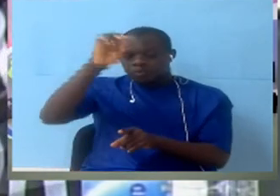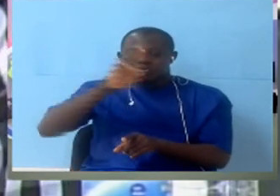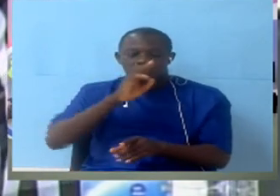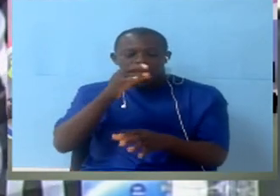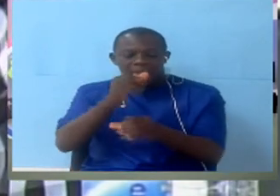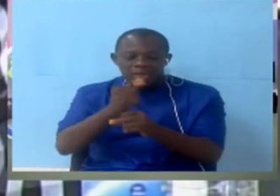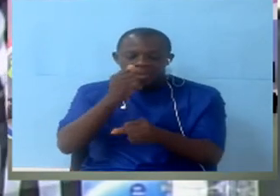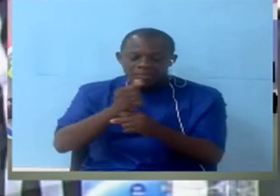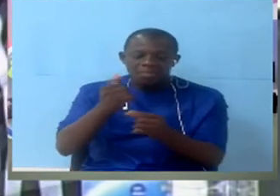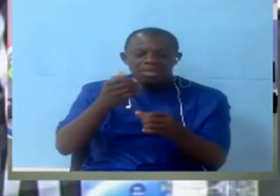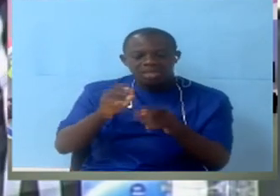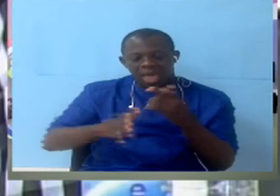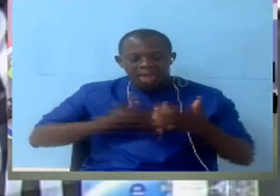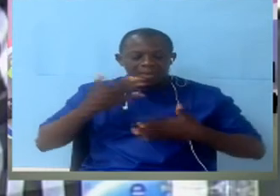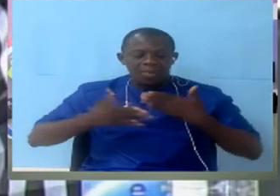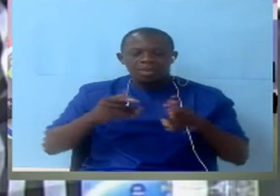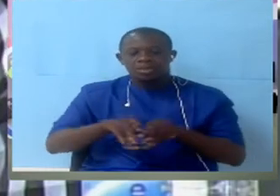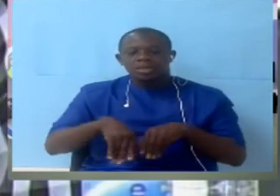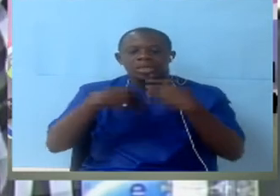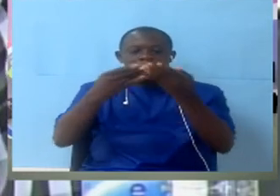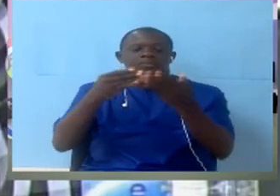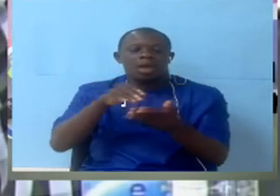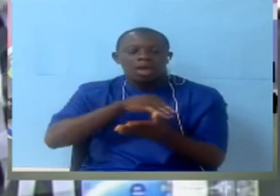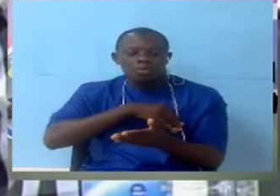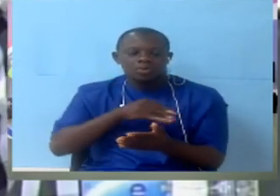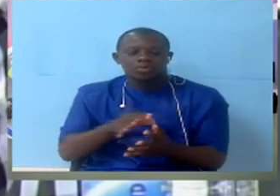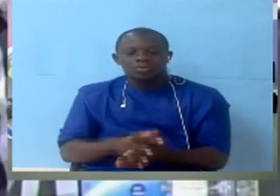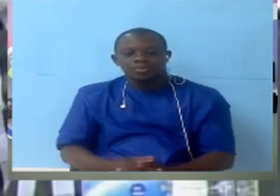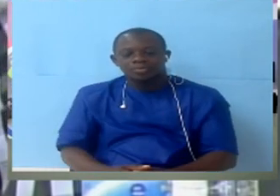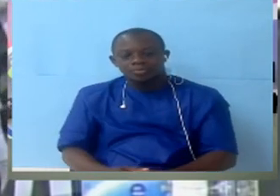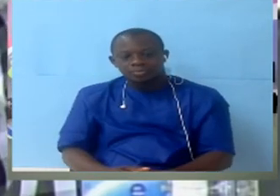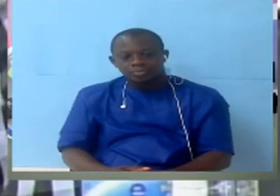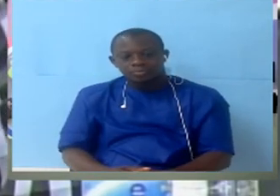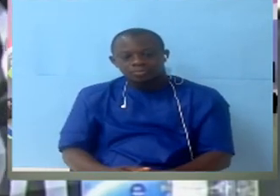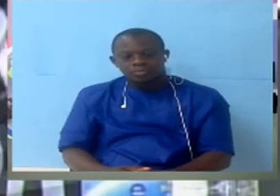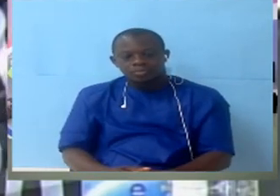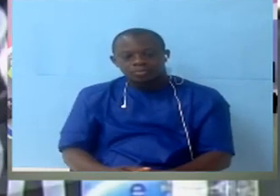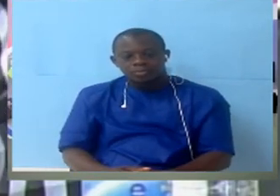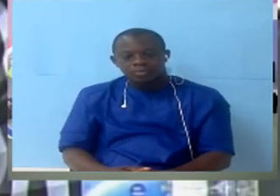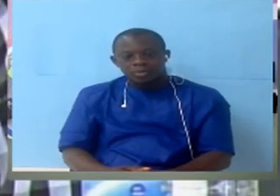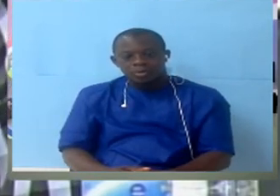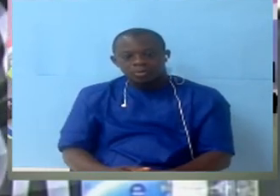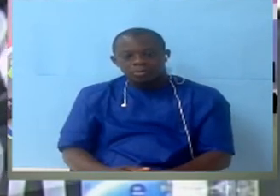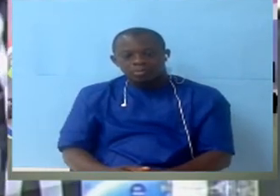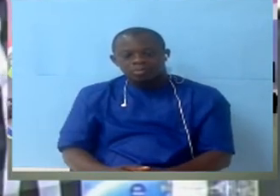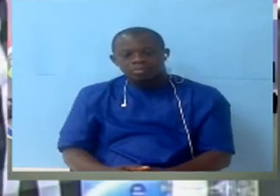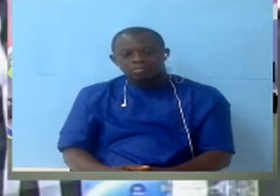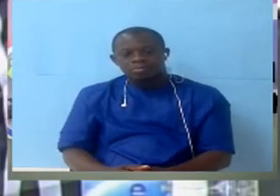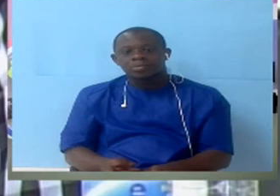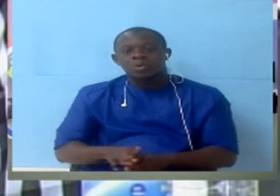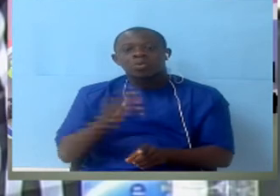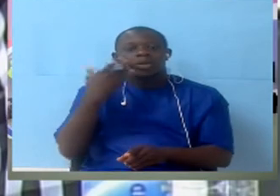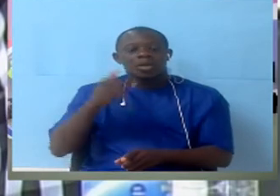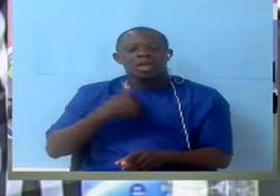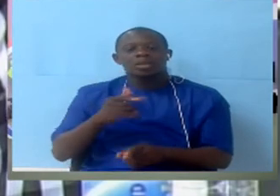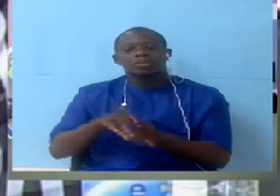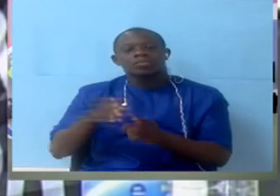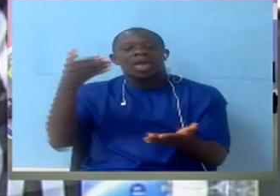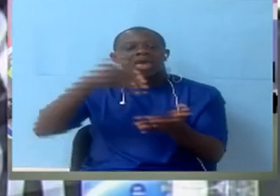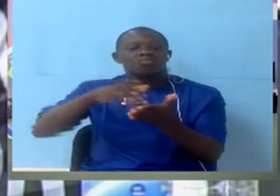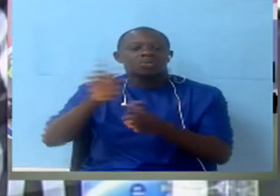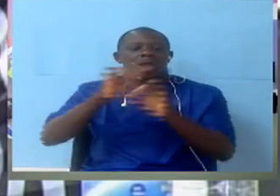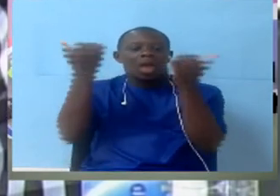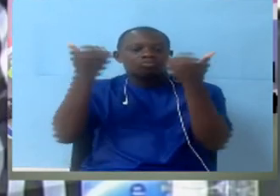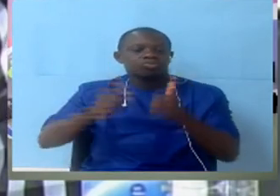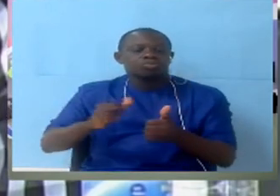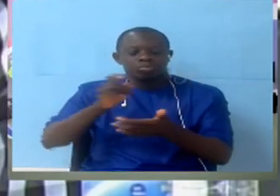pleasing and were awarded. Nte kamen setan jang, mungketa ngol safetu na army kebale. But when I came back here, what happened? That's what I